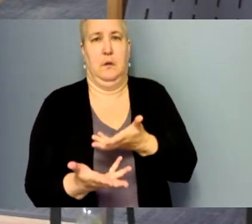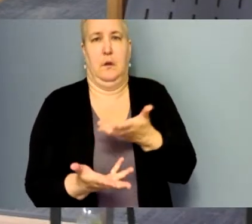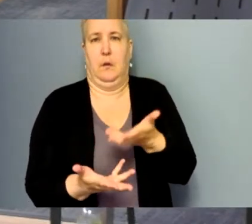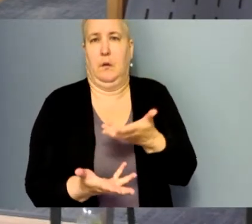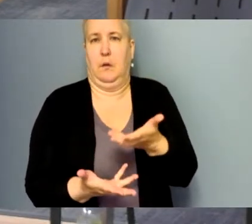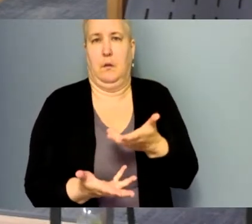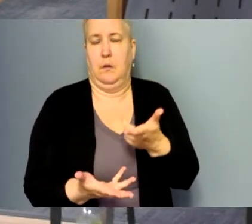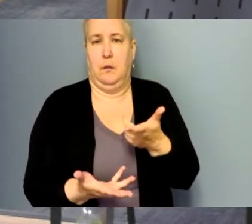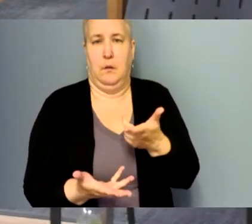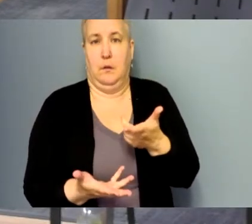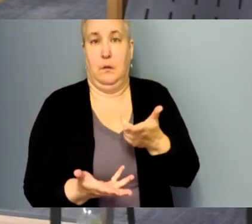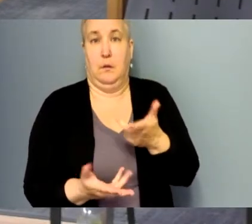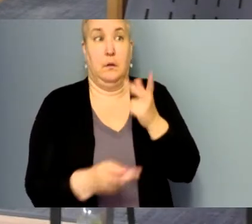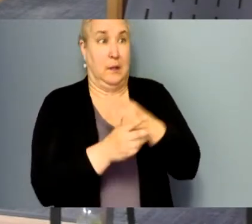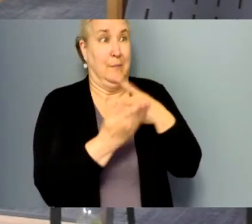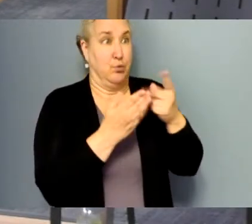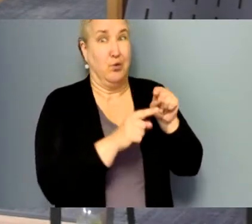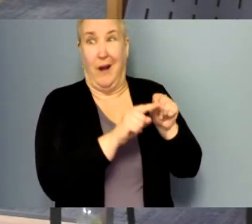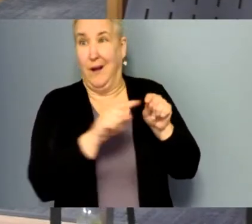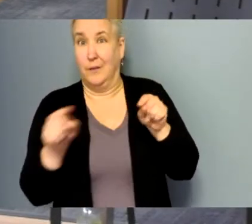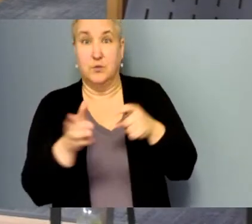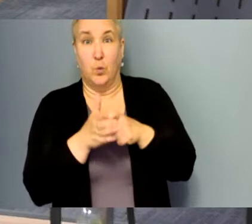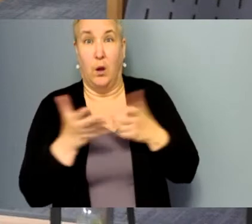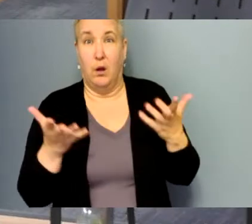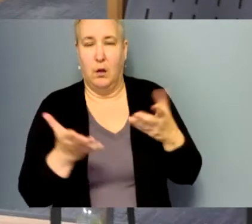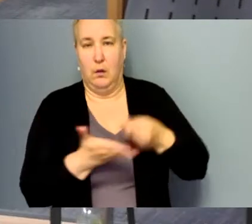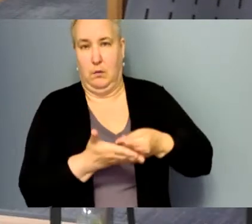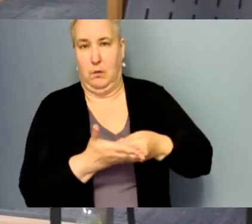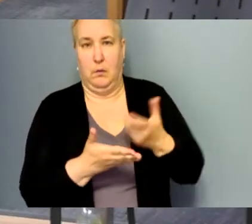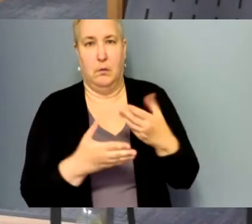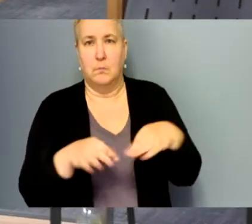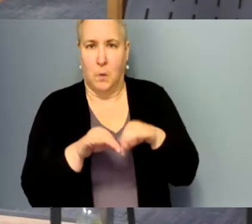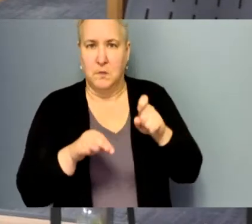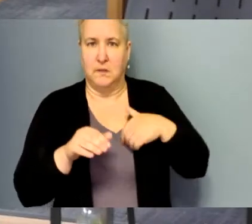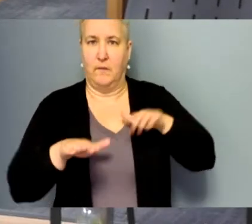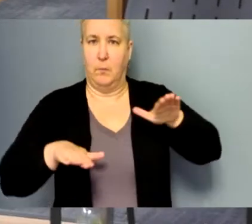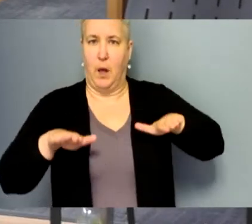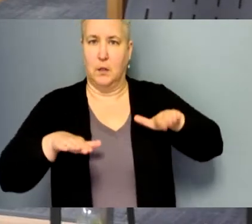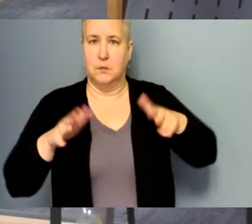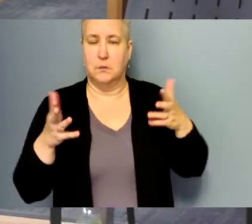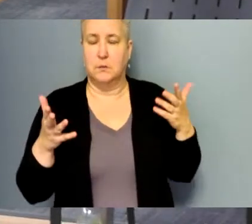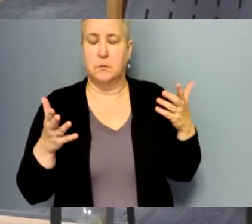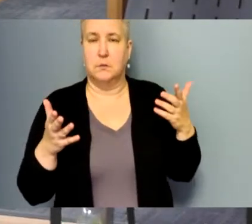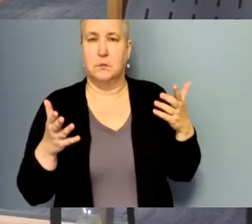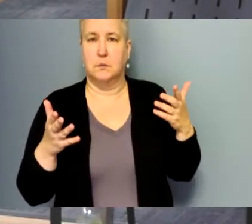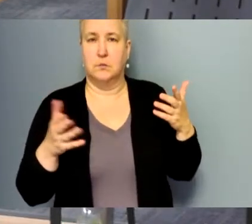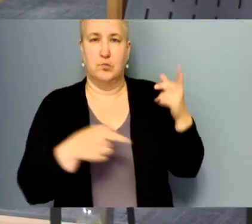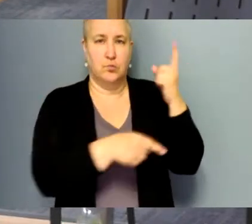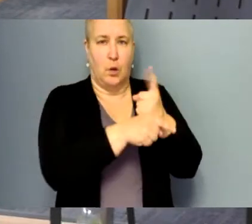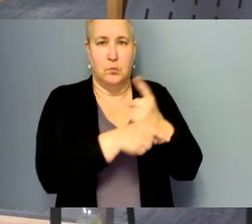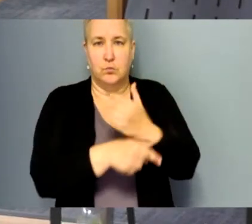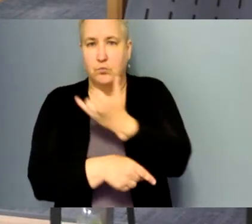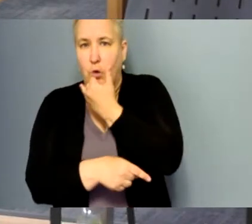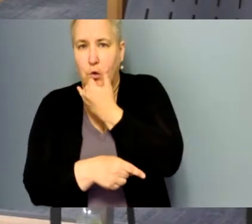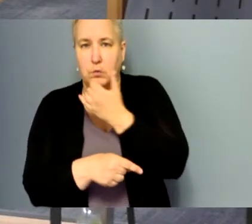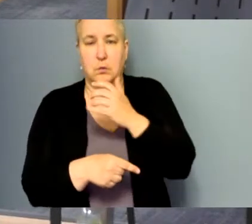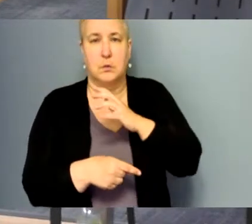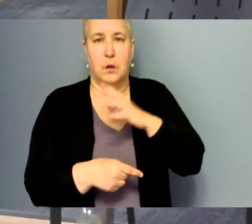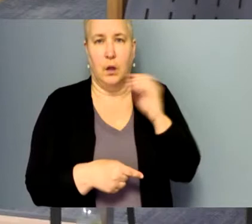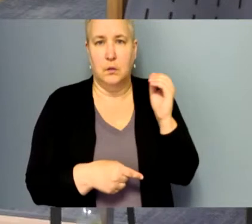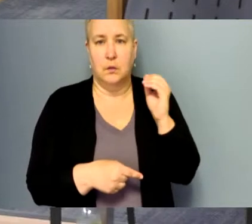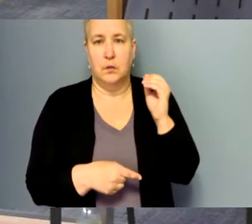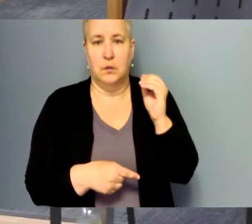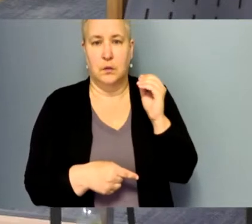you need money to keep all these programs. And we have to have a balance of right and wrong. I